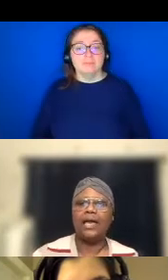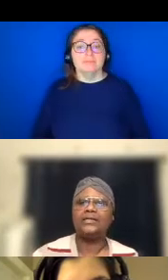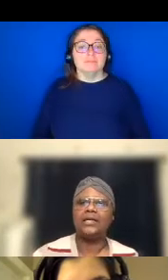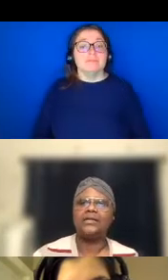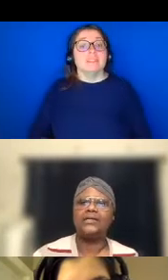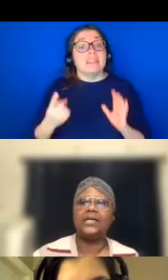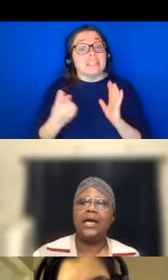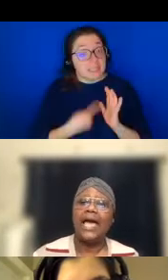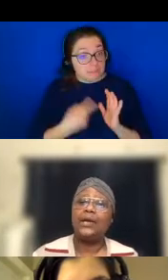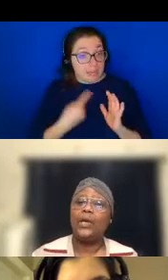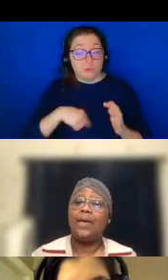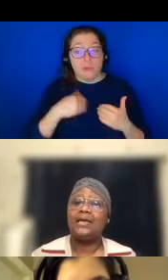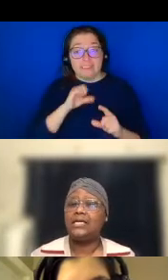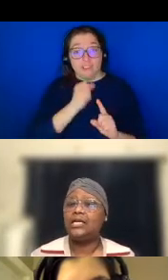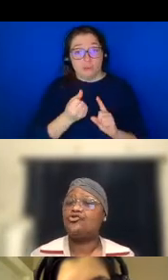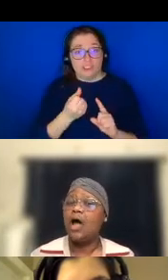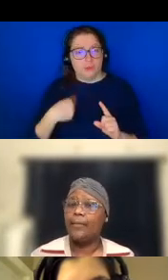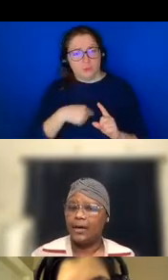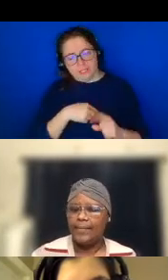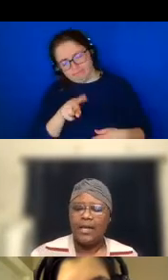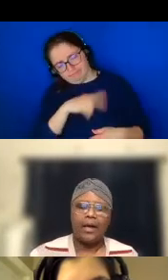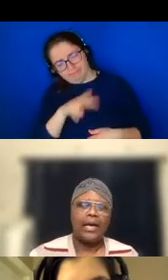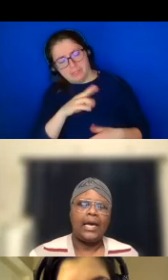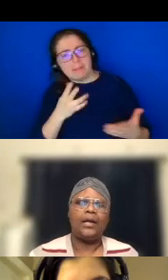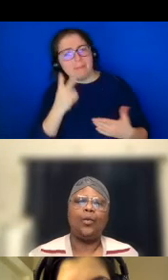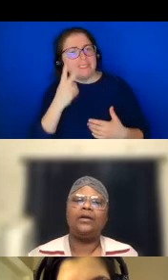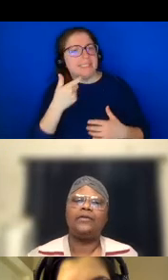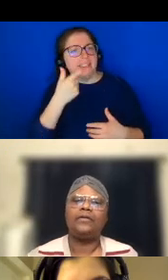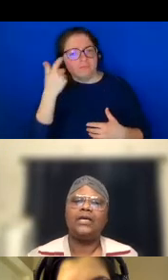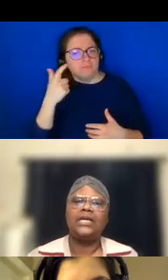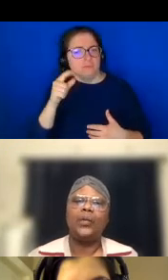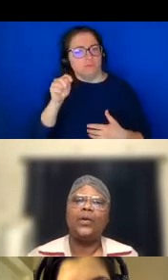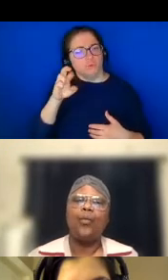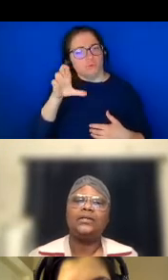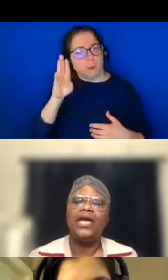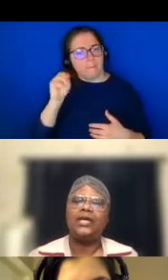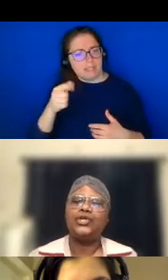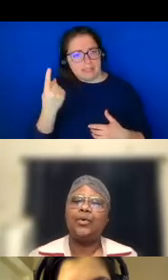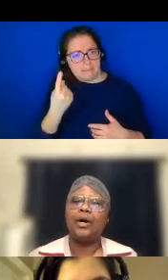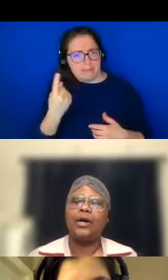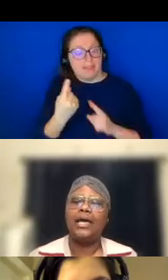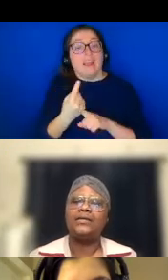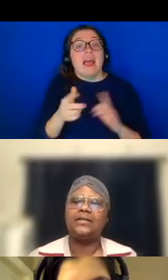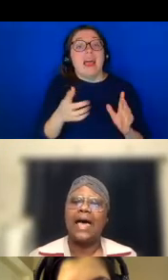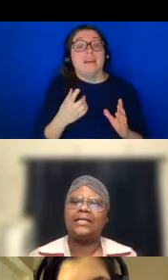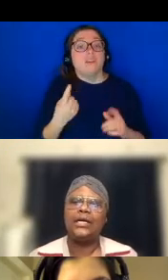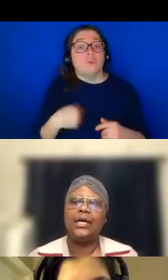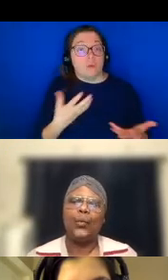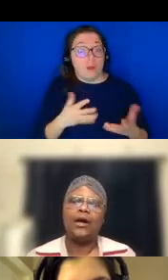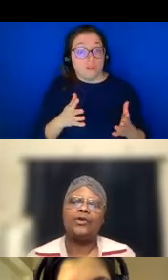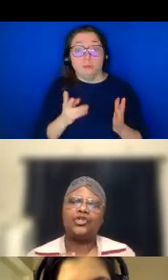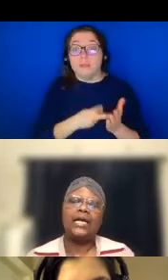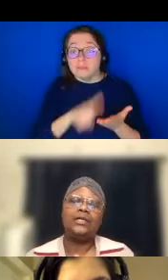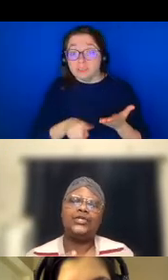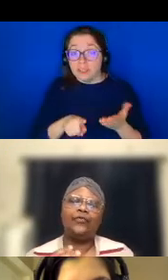at cases and we may see trauma. And one of the things that we want to make sure is that we